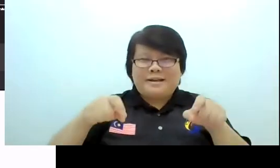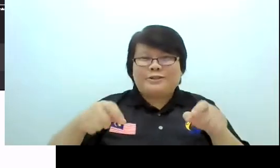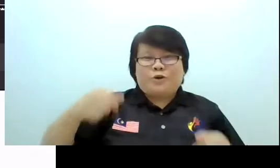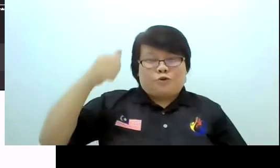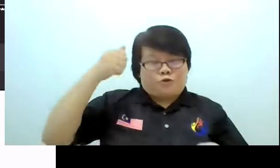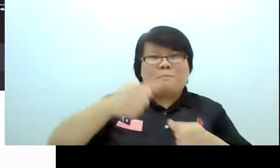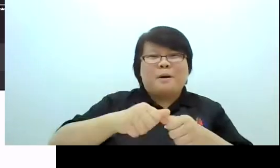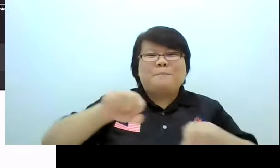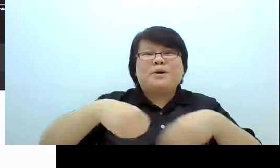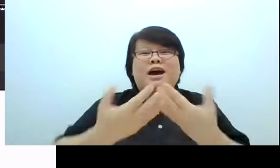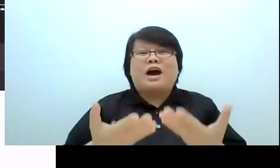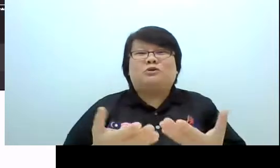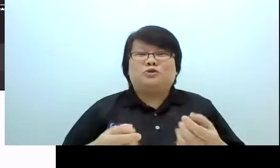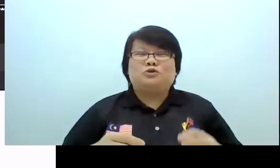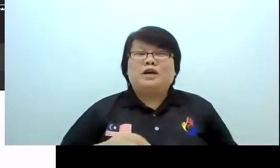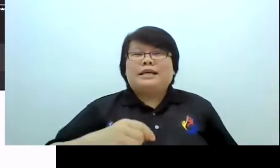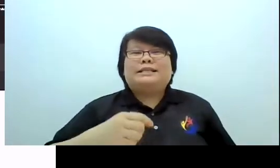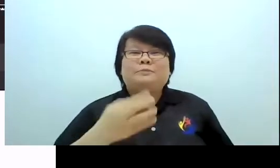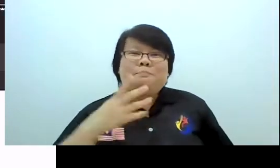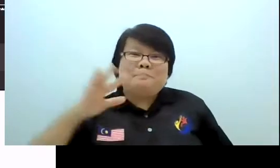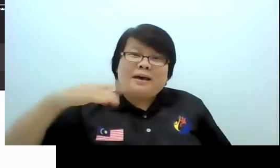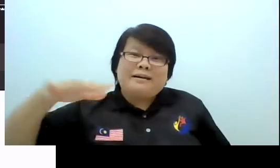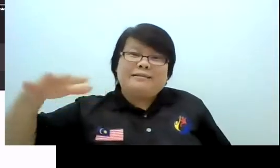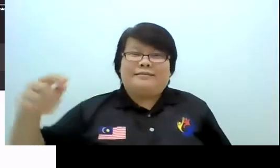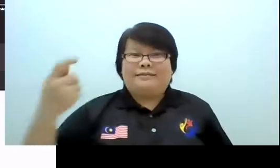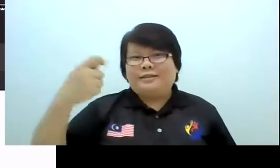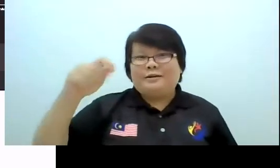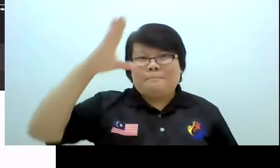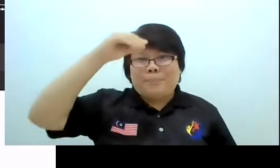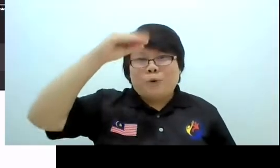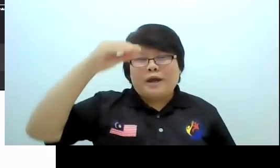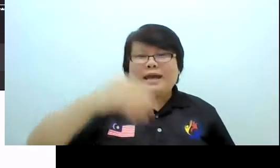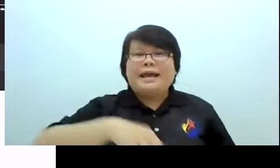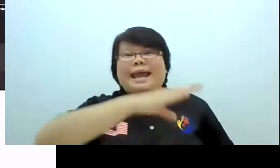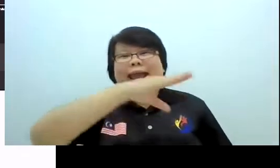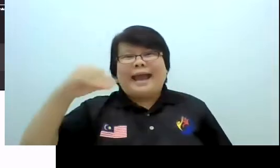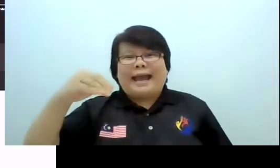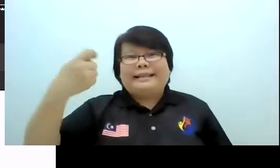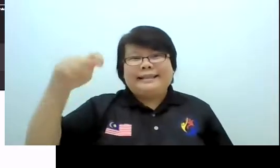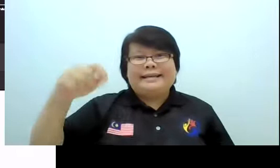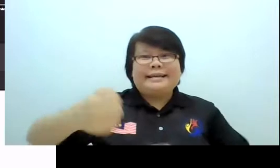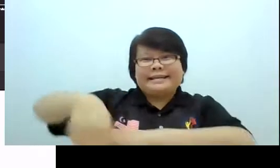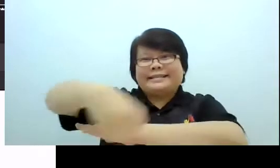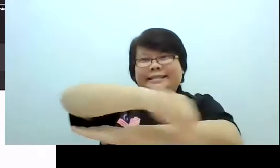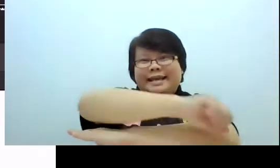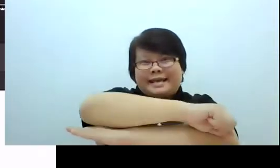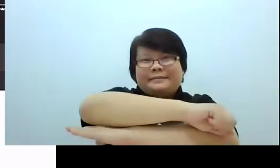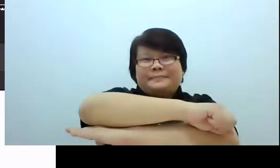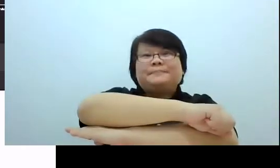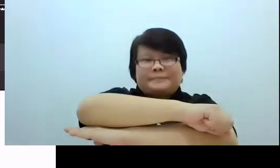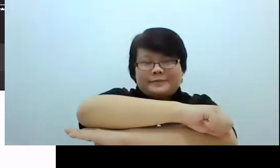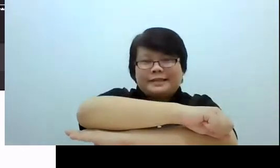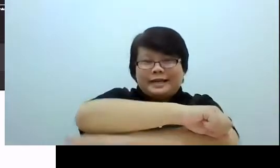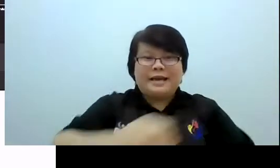You must remember how to spell the boy and the sea.